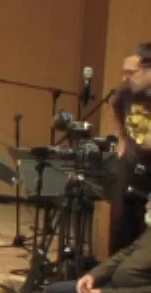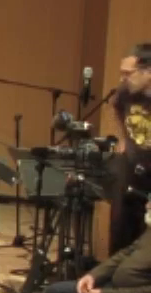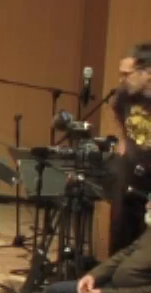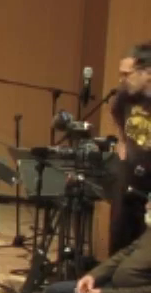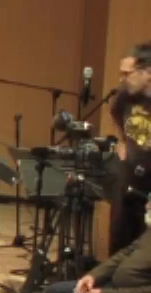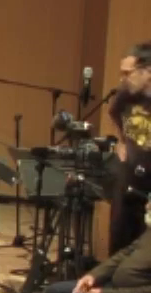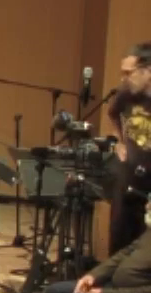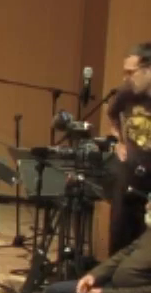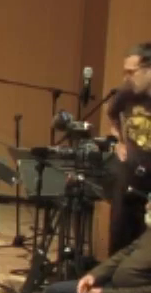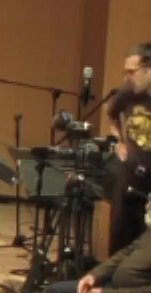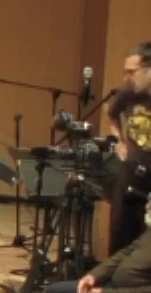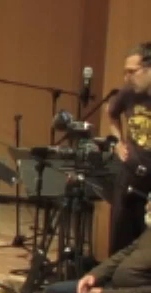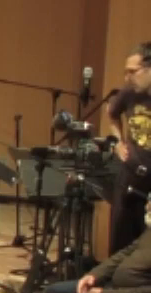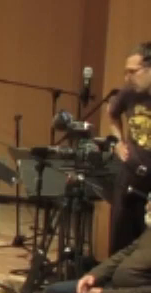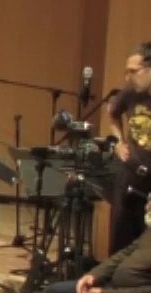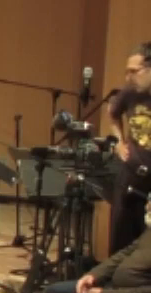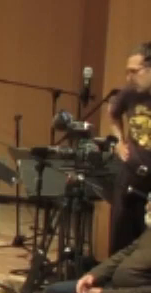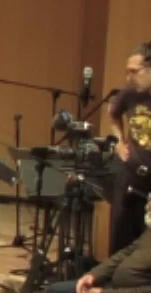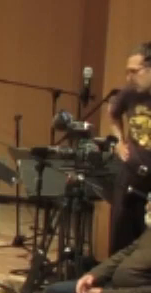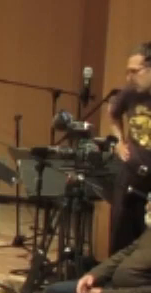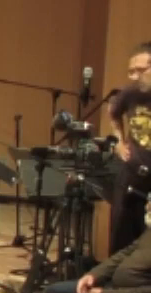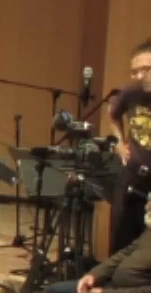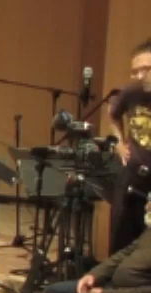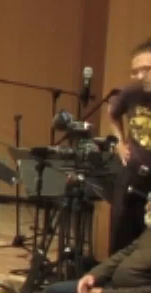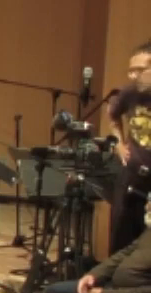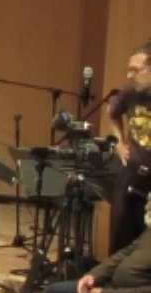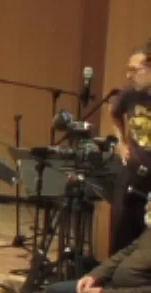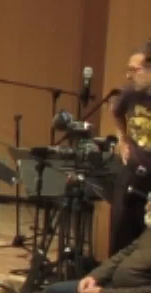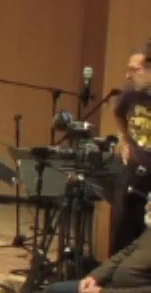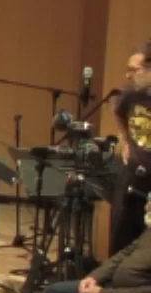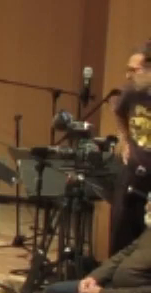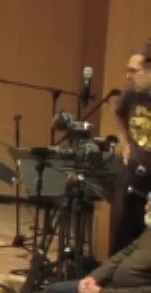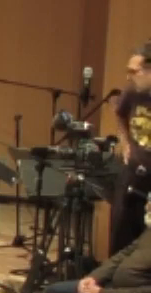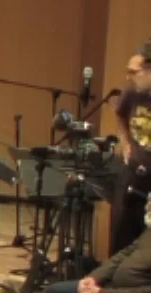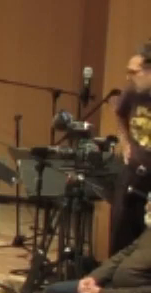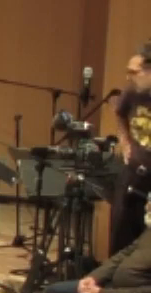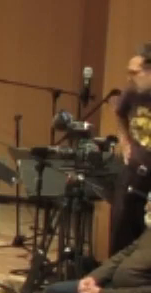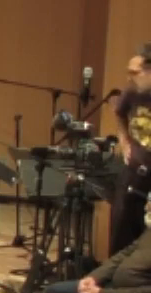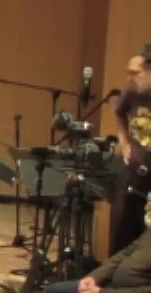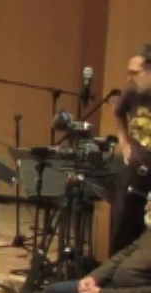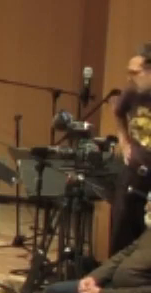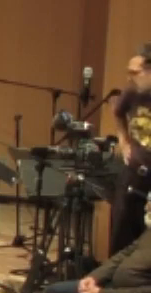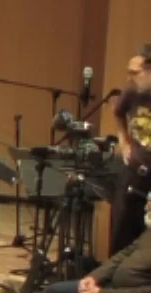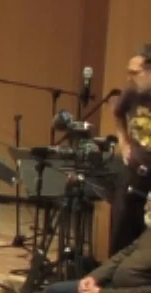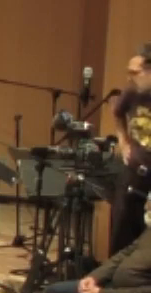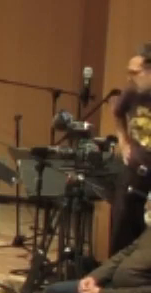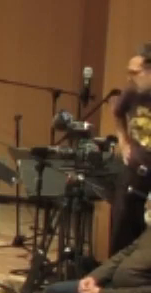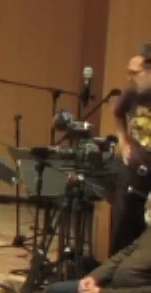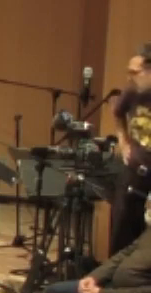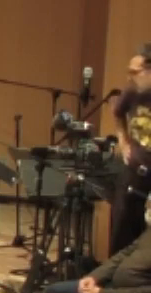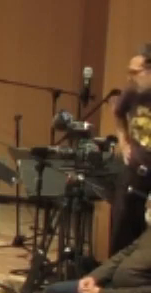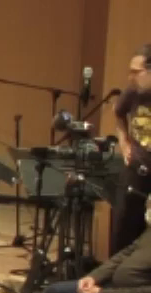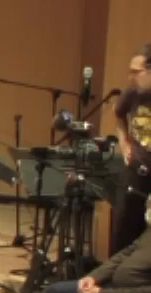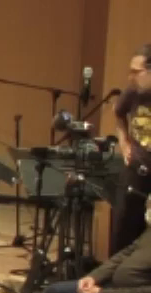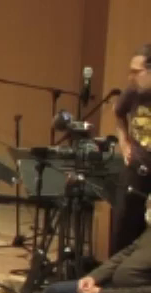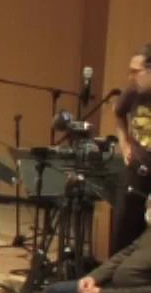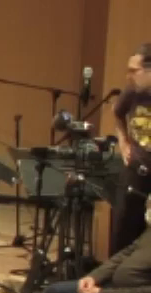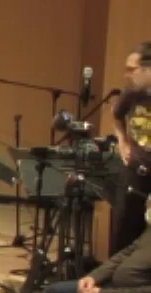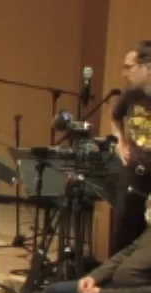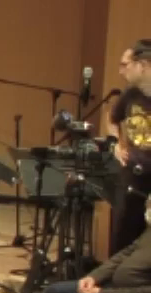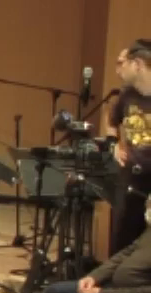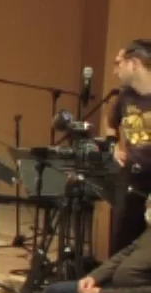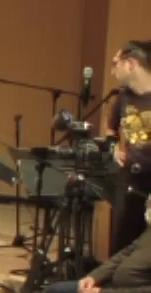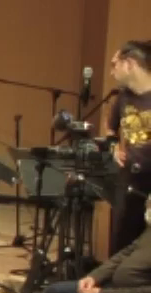harder and then gets better and then hopefully gets better in order to get the real production no I found myself uh while